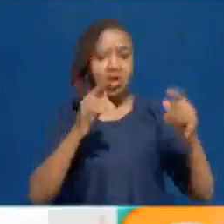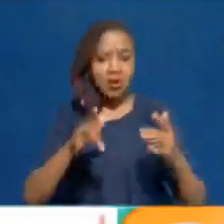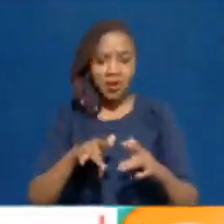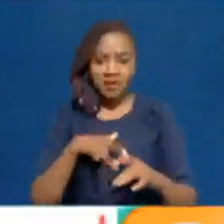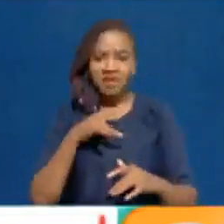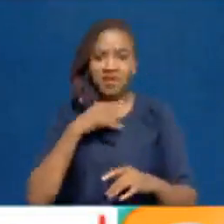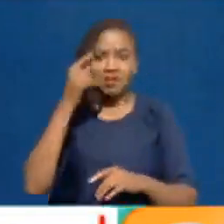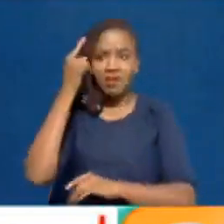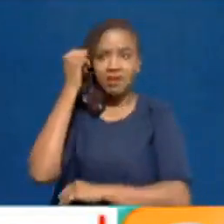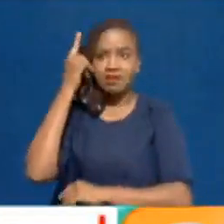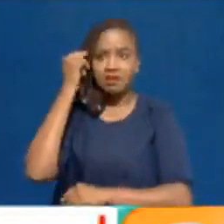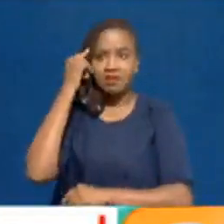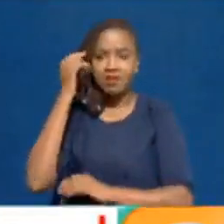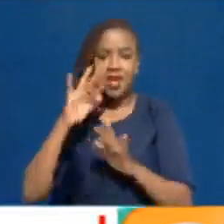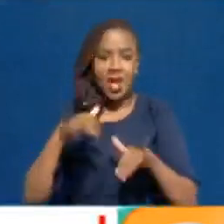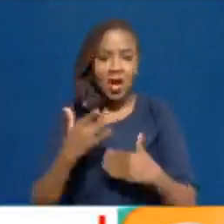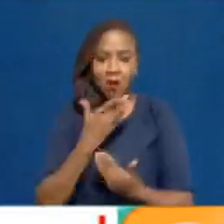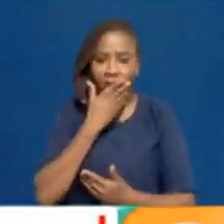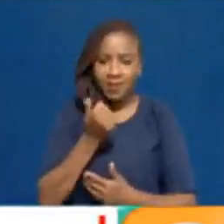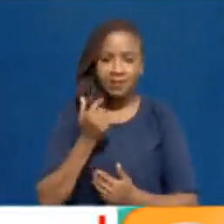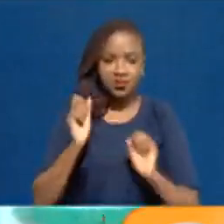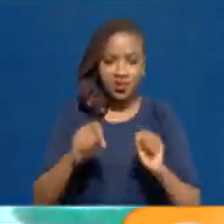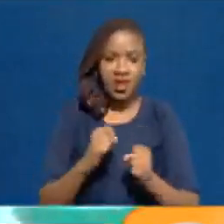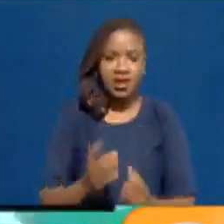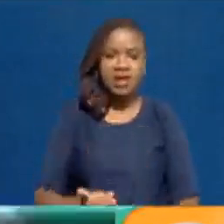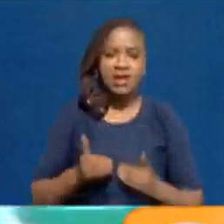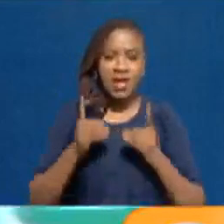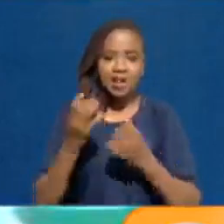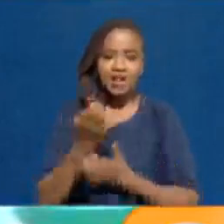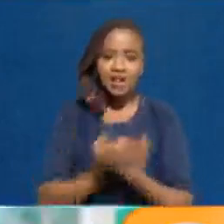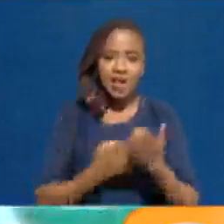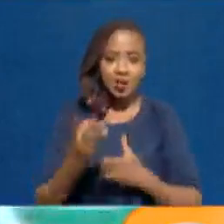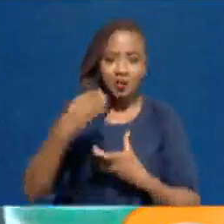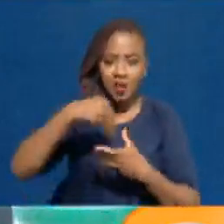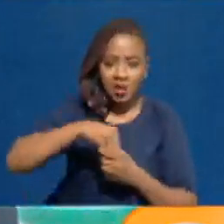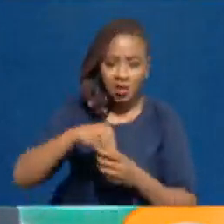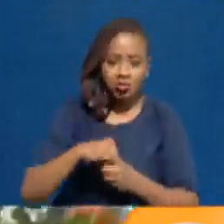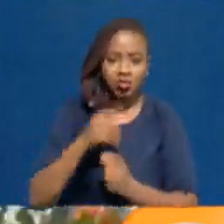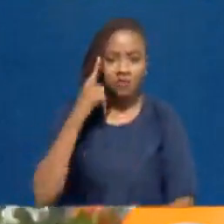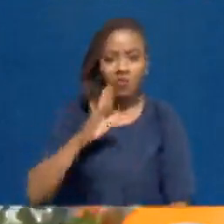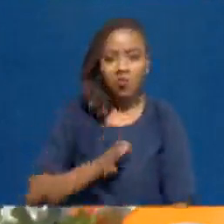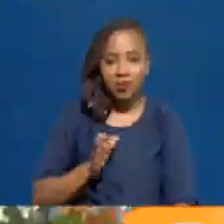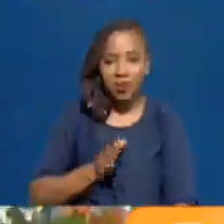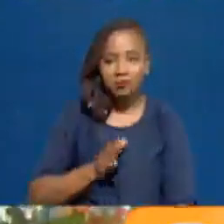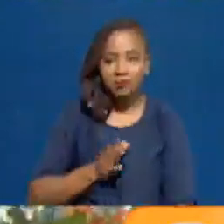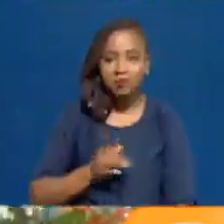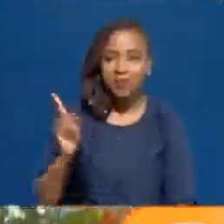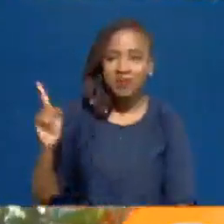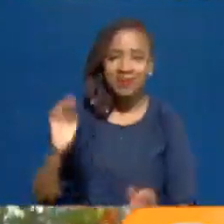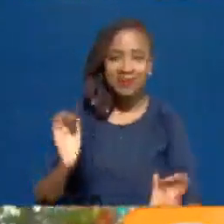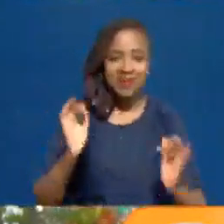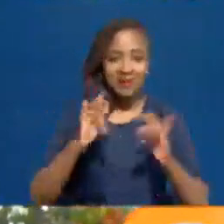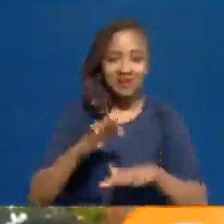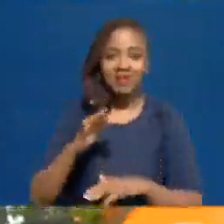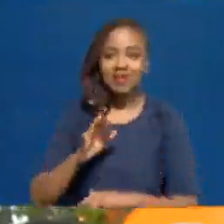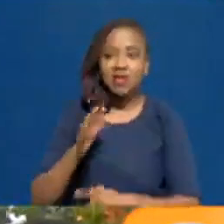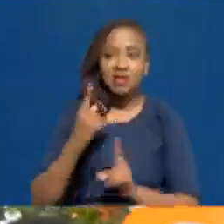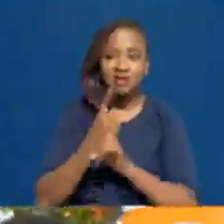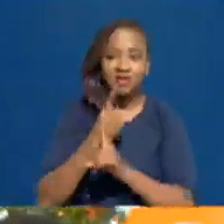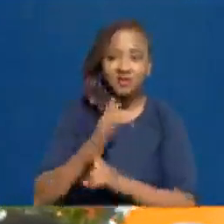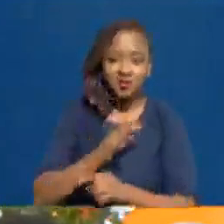length about how best to deliver the economic inclusion of women. The event was graced by first ladies